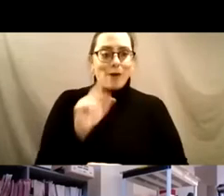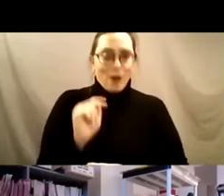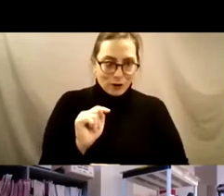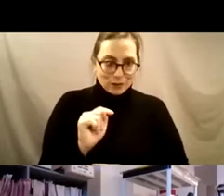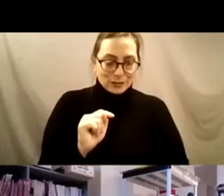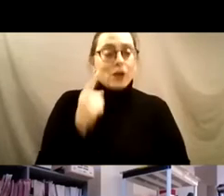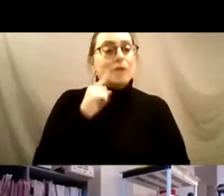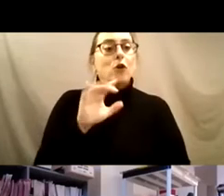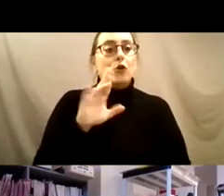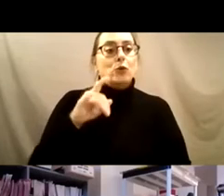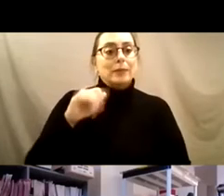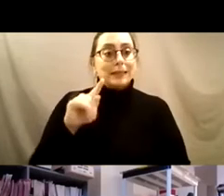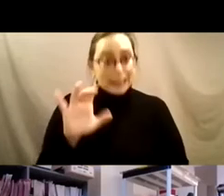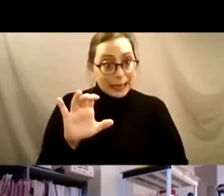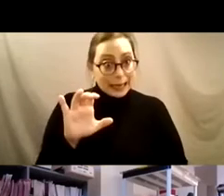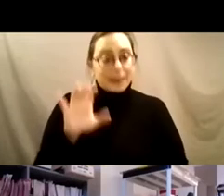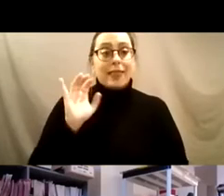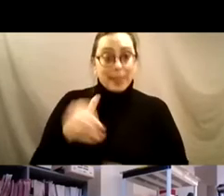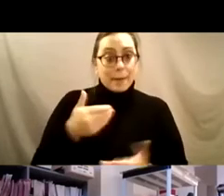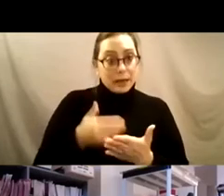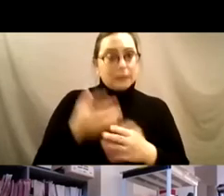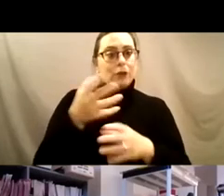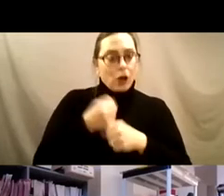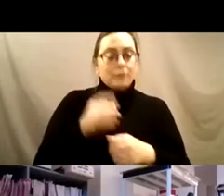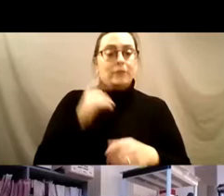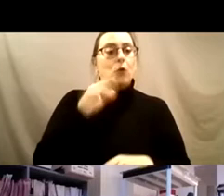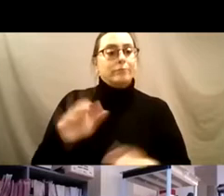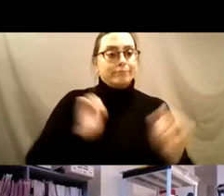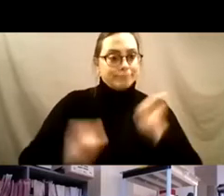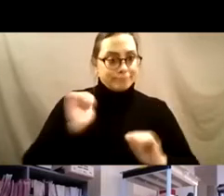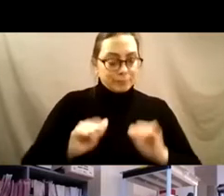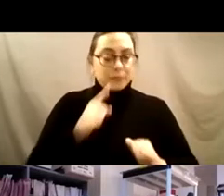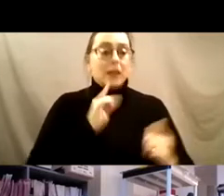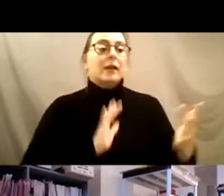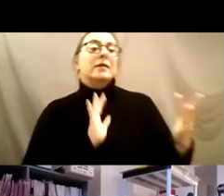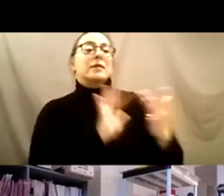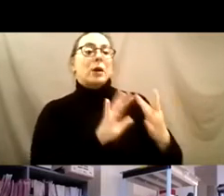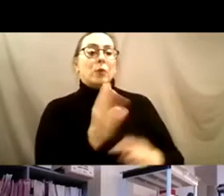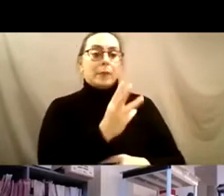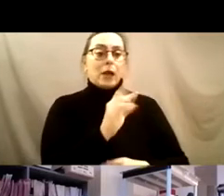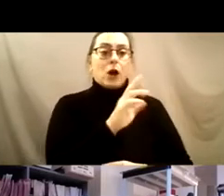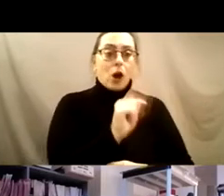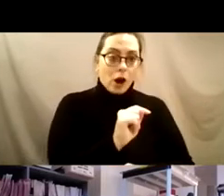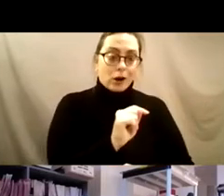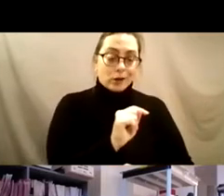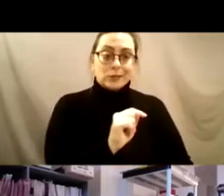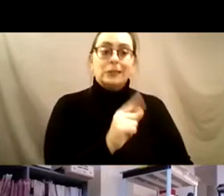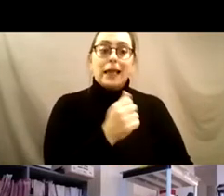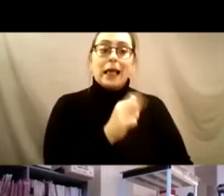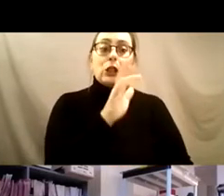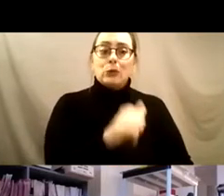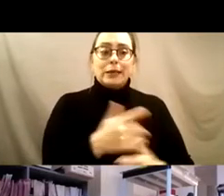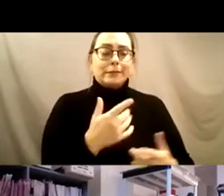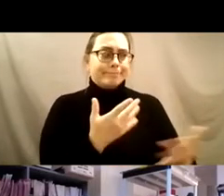Cryptic, which was successful. I also contacted the Winnipeg Arts Gallery about the lack of accessibility on the